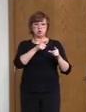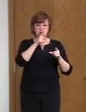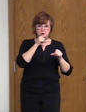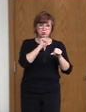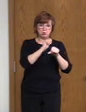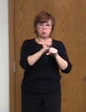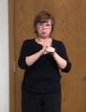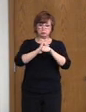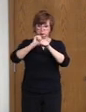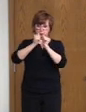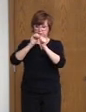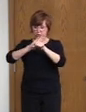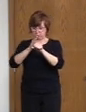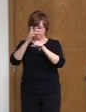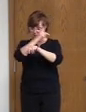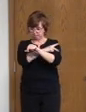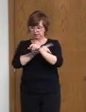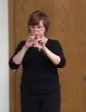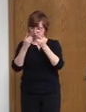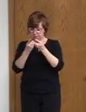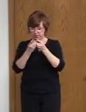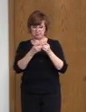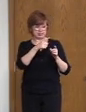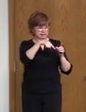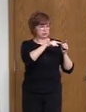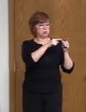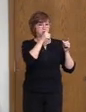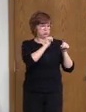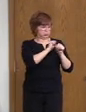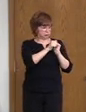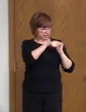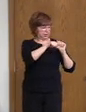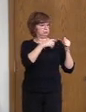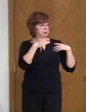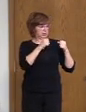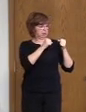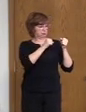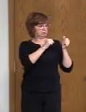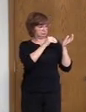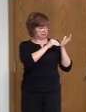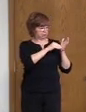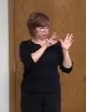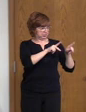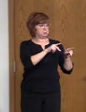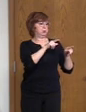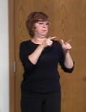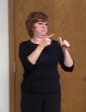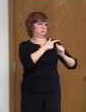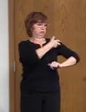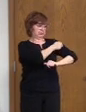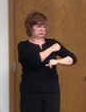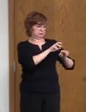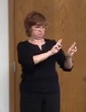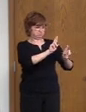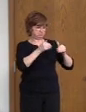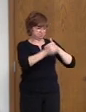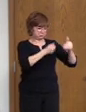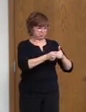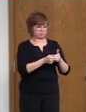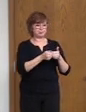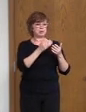to receive those first doses. We then expect phase 1 of the vaccine delivery plan to begin later in